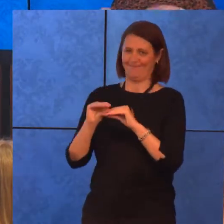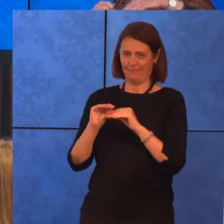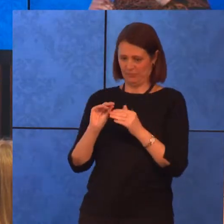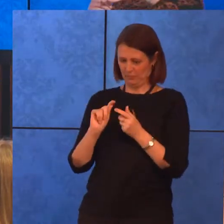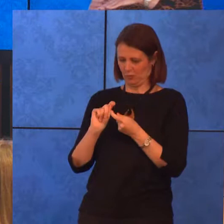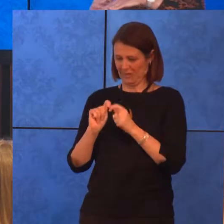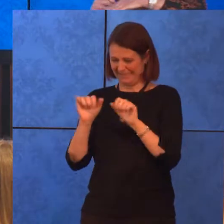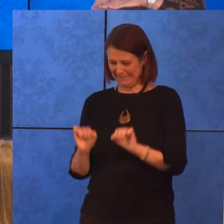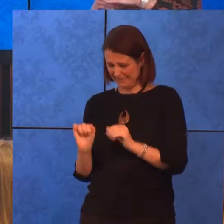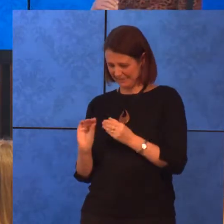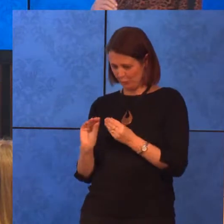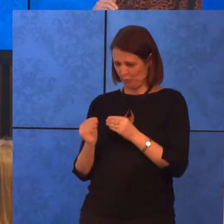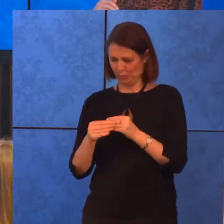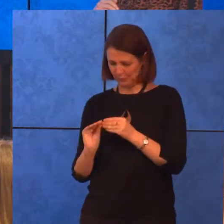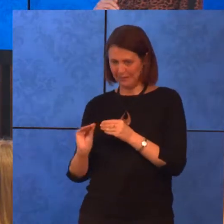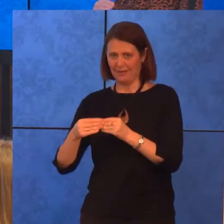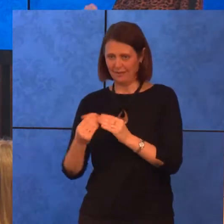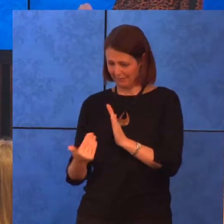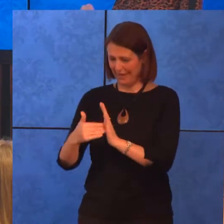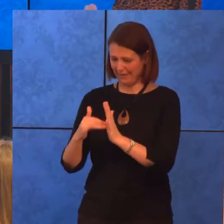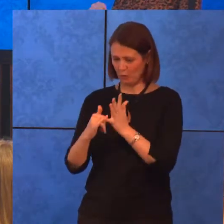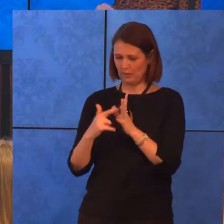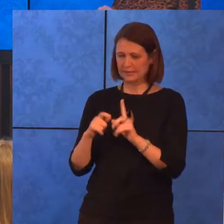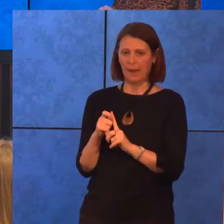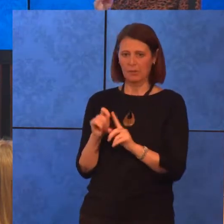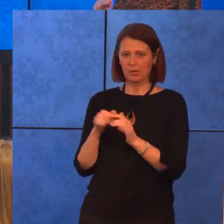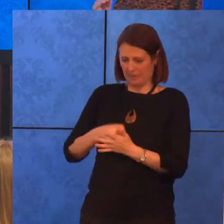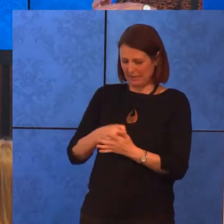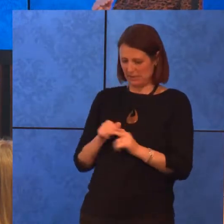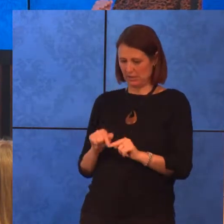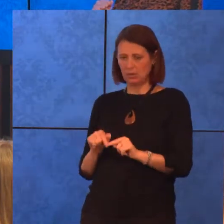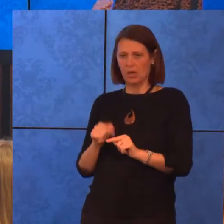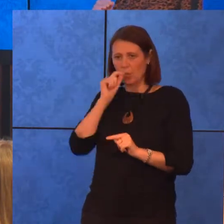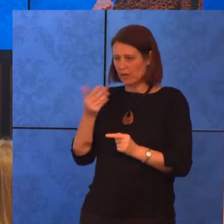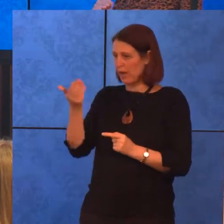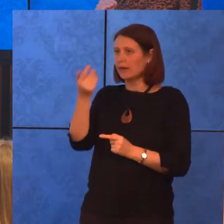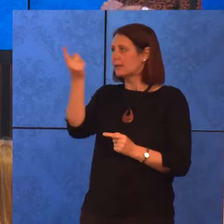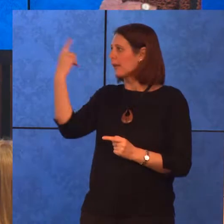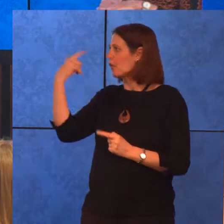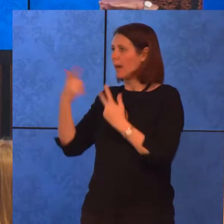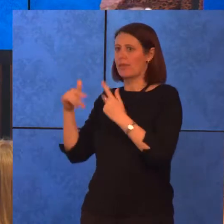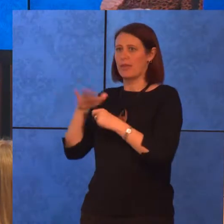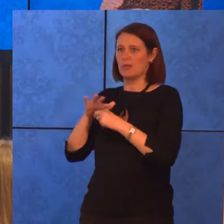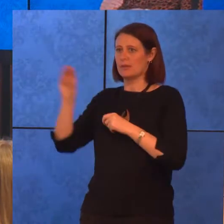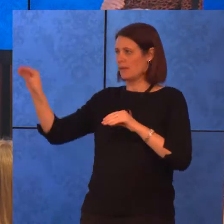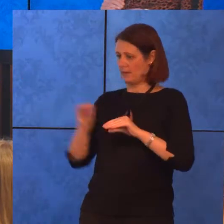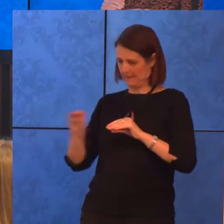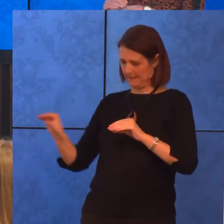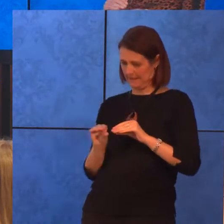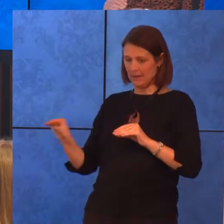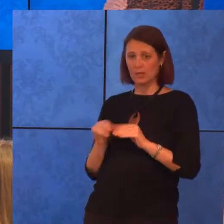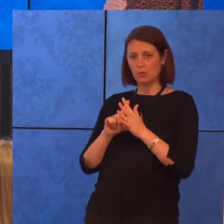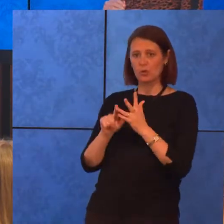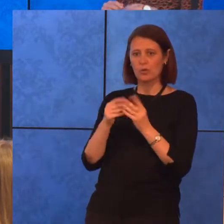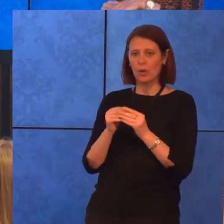enhancements that are complementary to the SAP base, we can get them from elsewhere. And so we're starting to do that now with our appointment